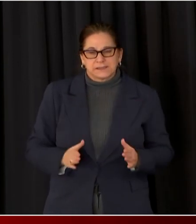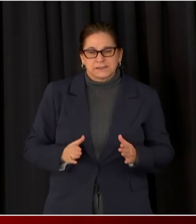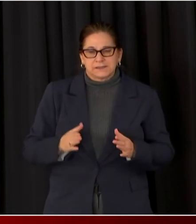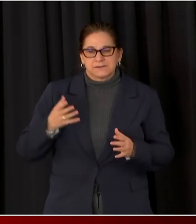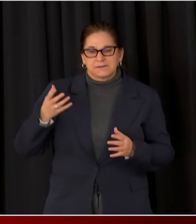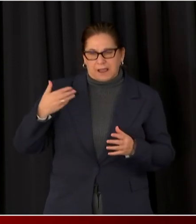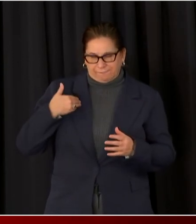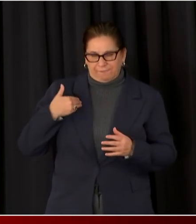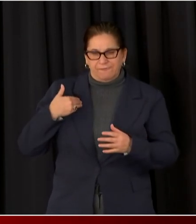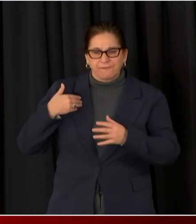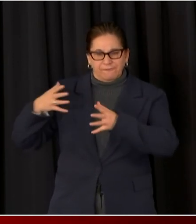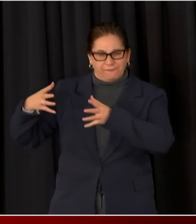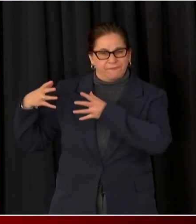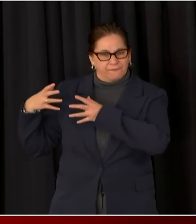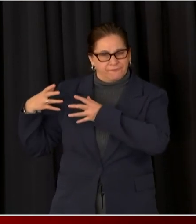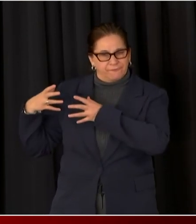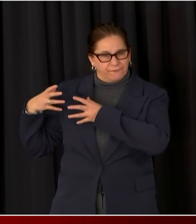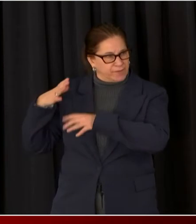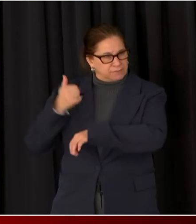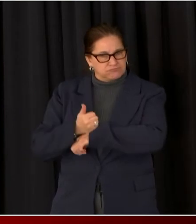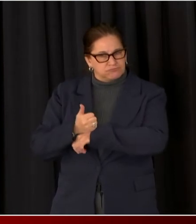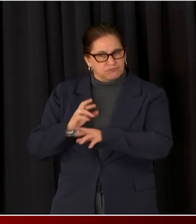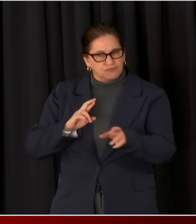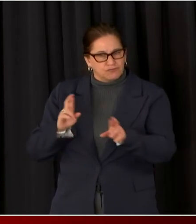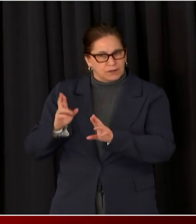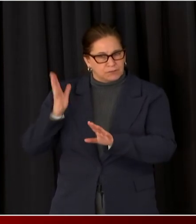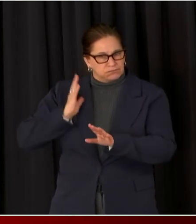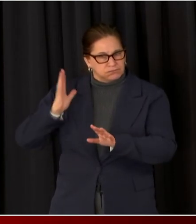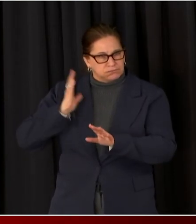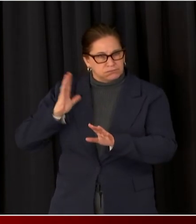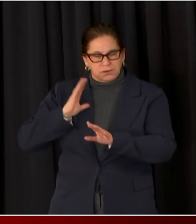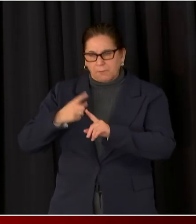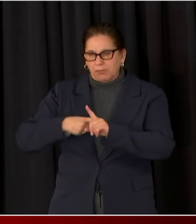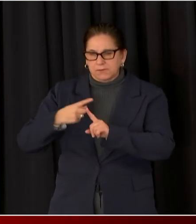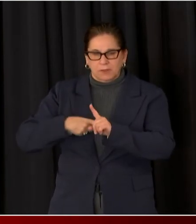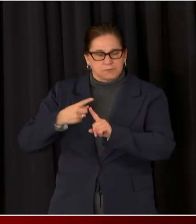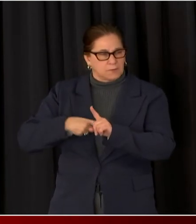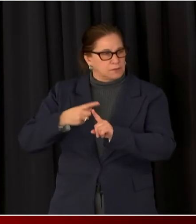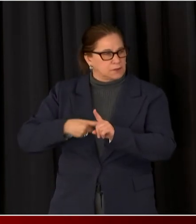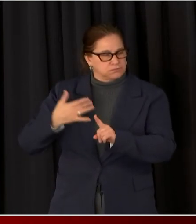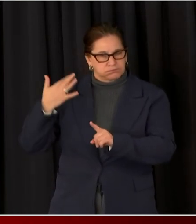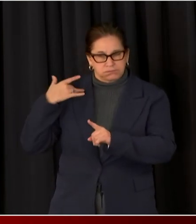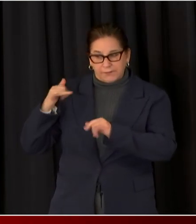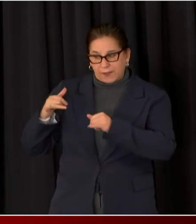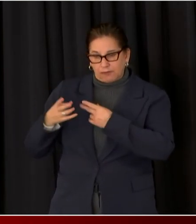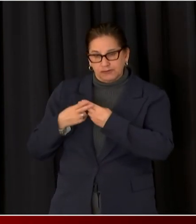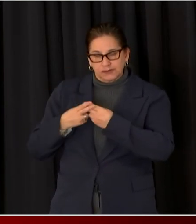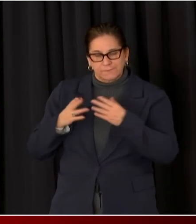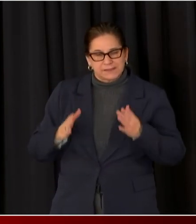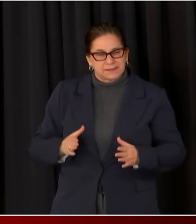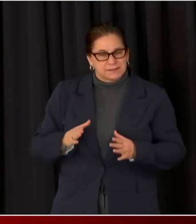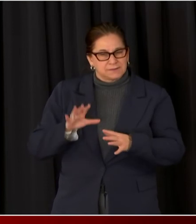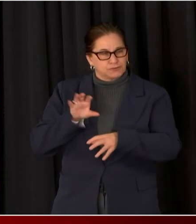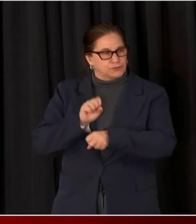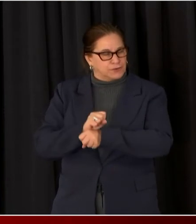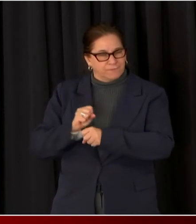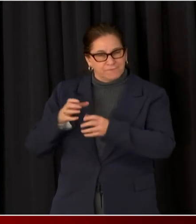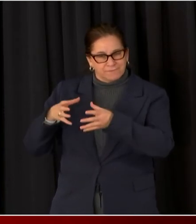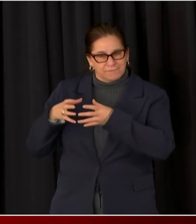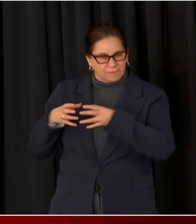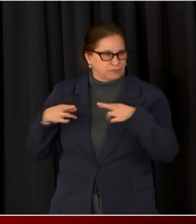Reserve Corps has helped to support initiatives around testing. Some of them have come on in other ways related to our